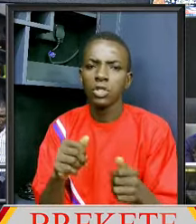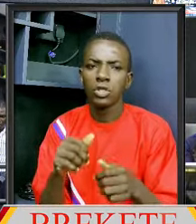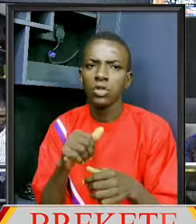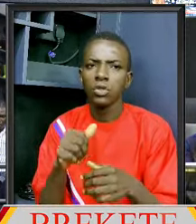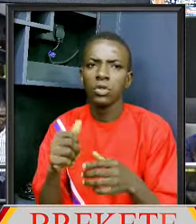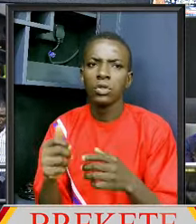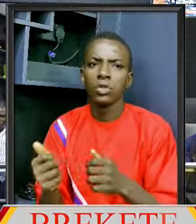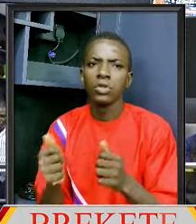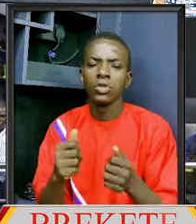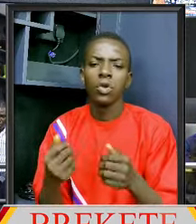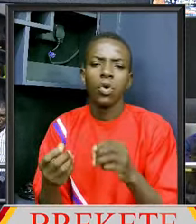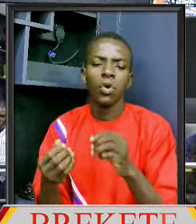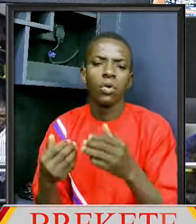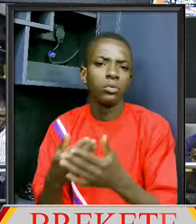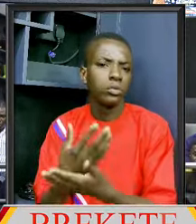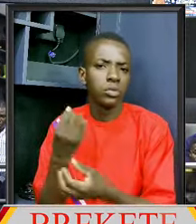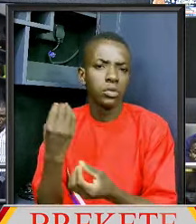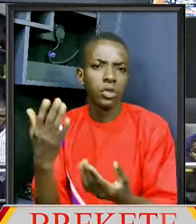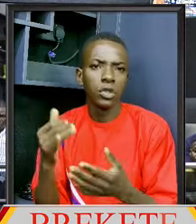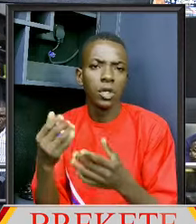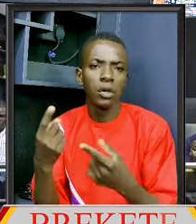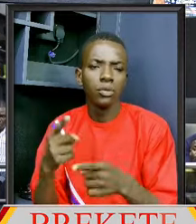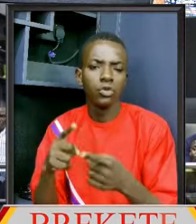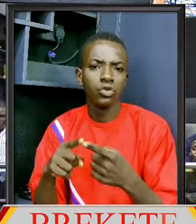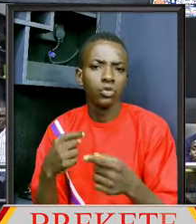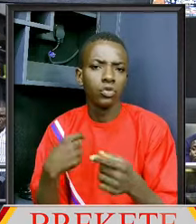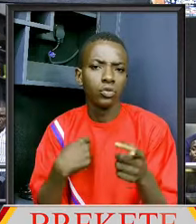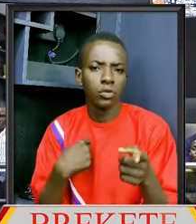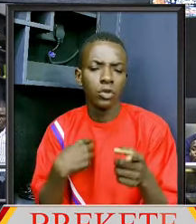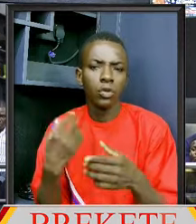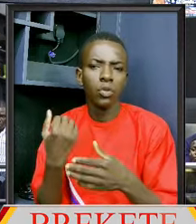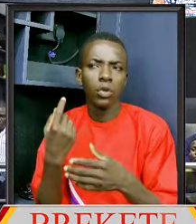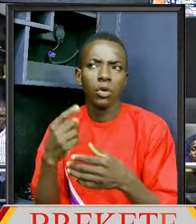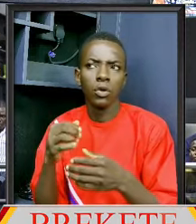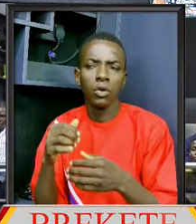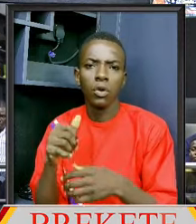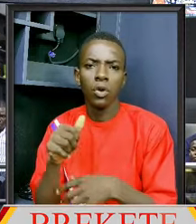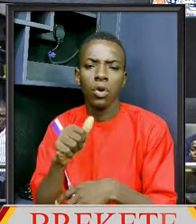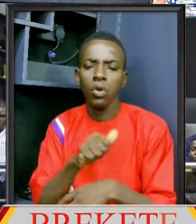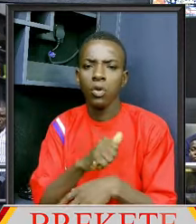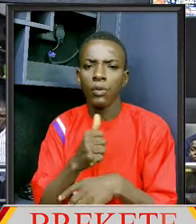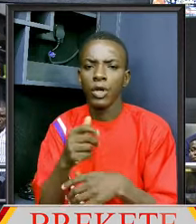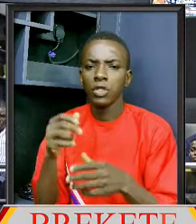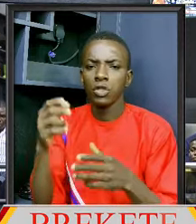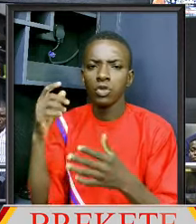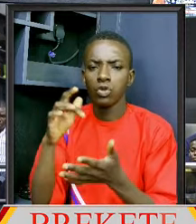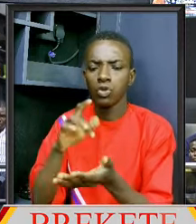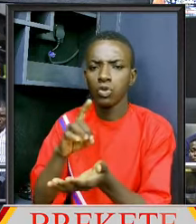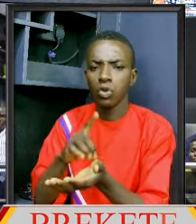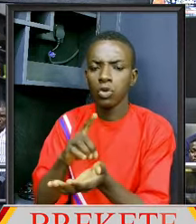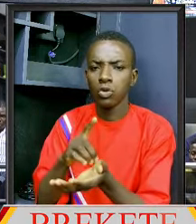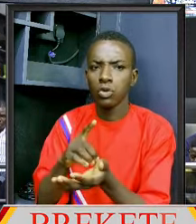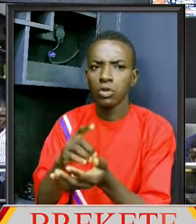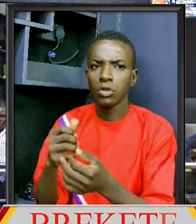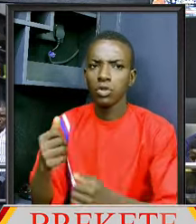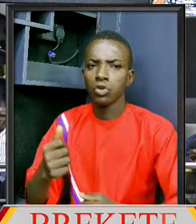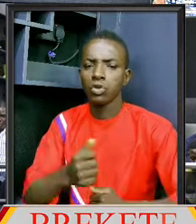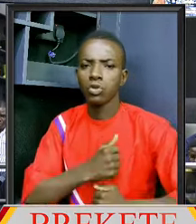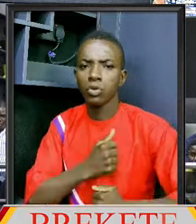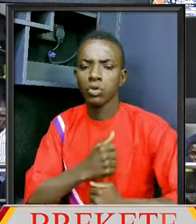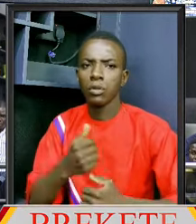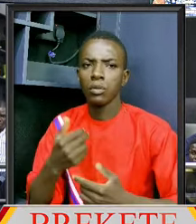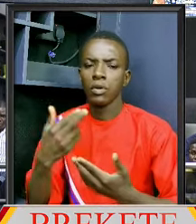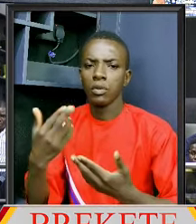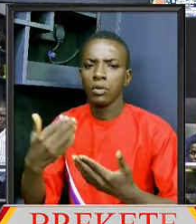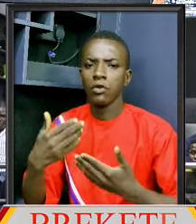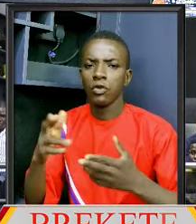one also, they quick, they change. It don't happen to me, I go hospital, one orthopedic doctor will be saying, I'm soldier where he be before